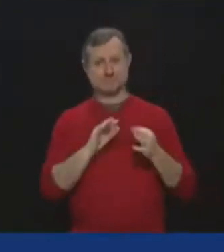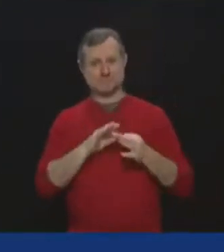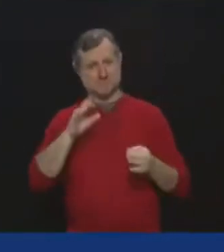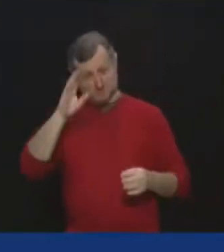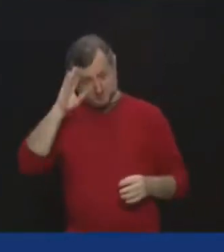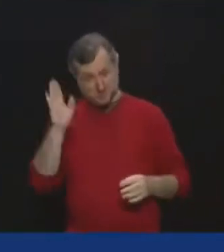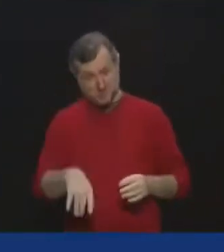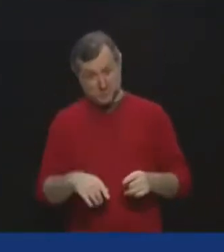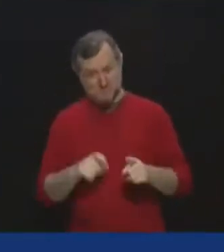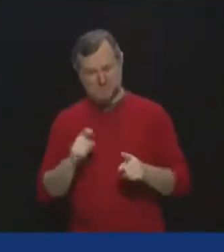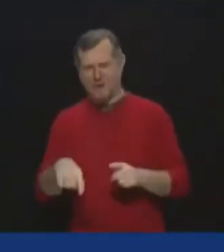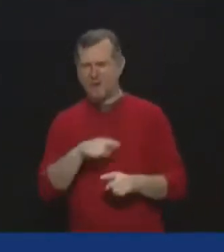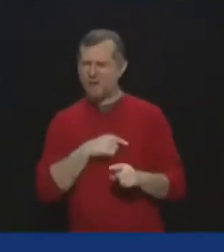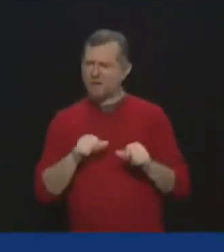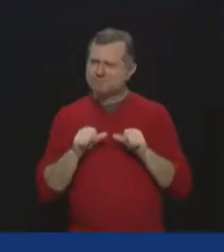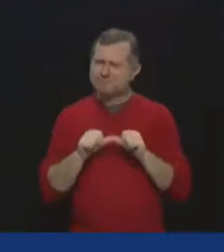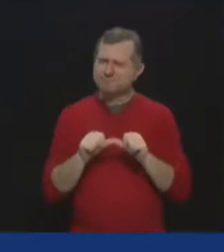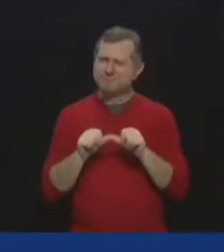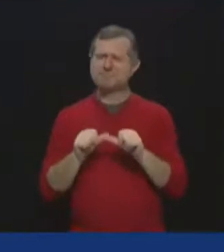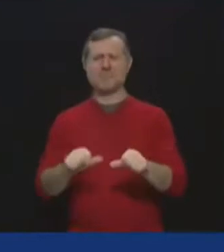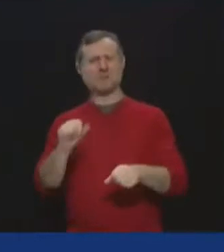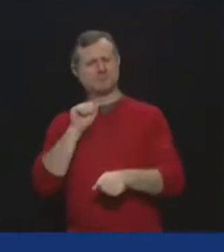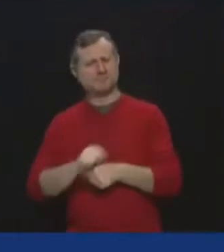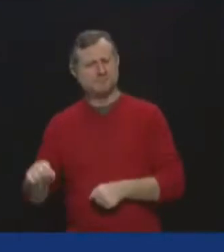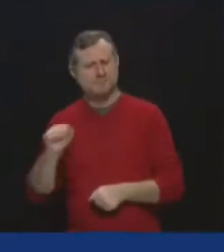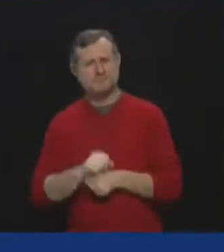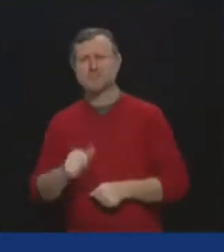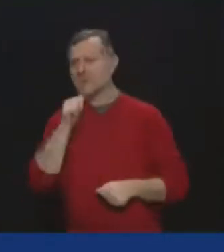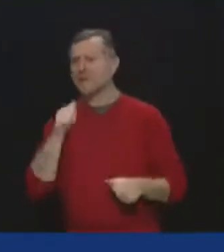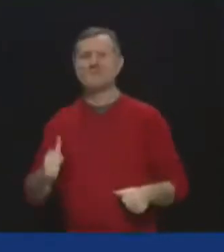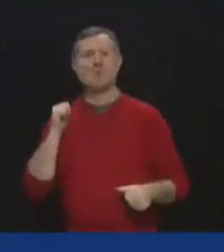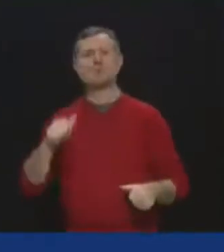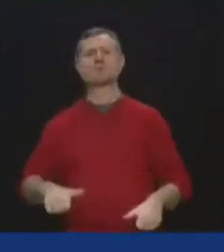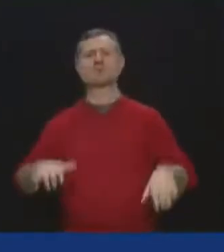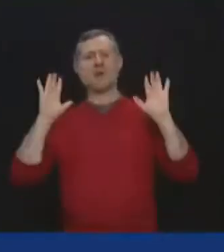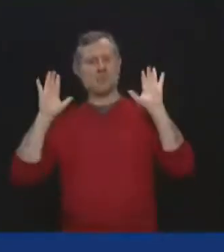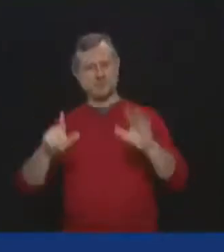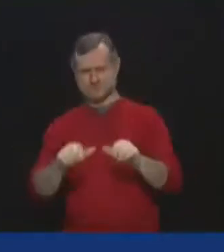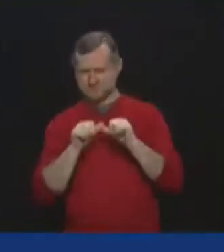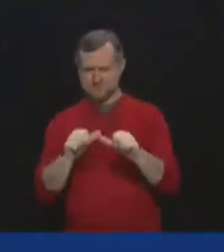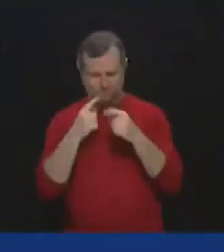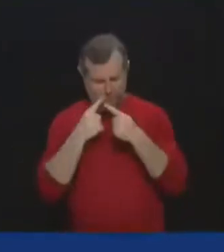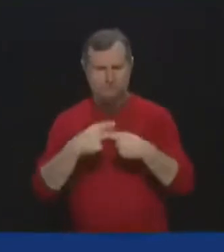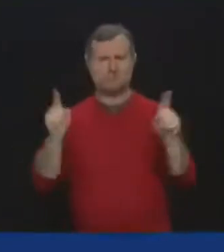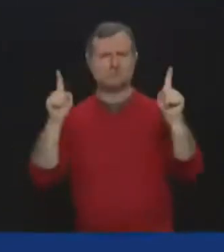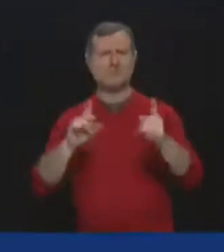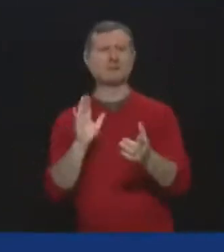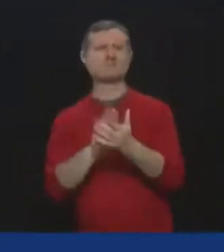going forward, we are not going back. So let's get it done. Thank you.